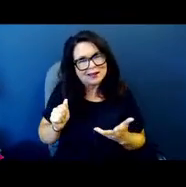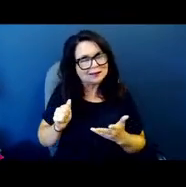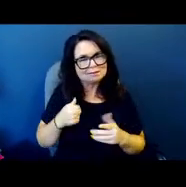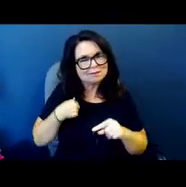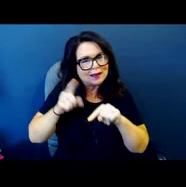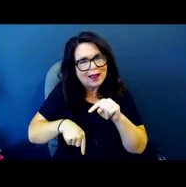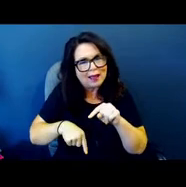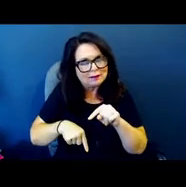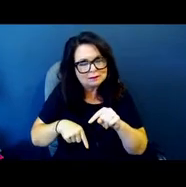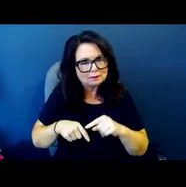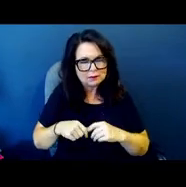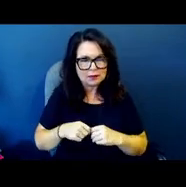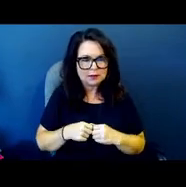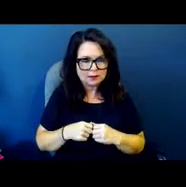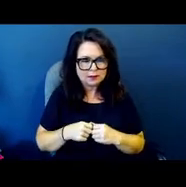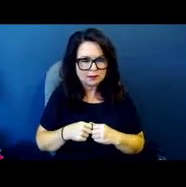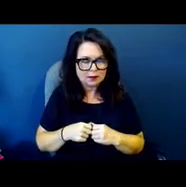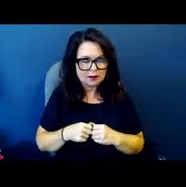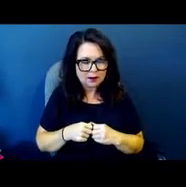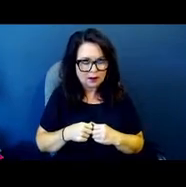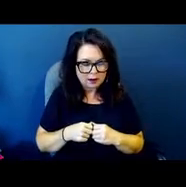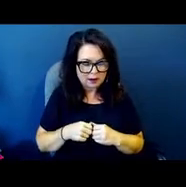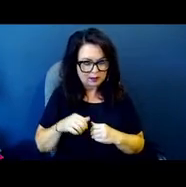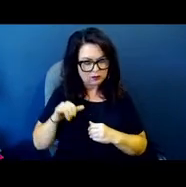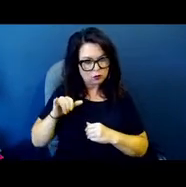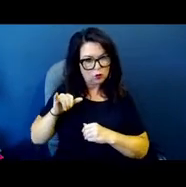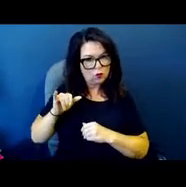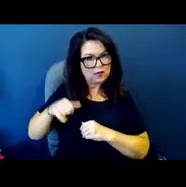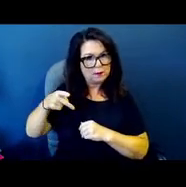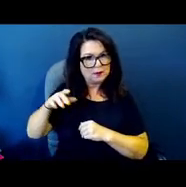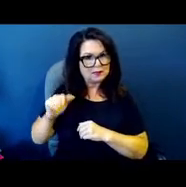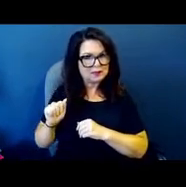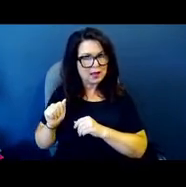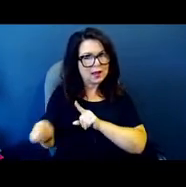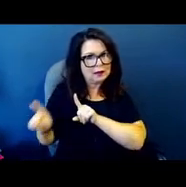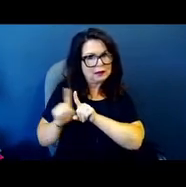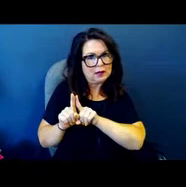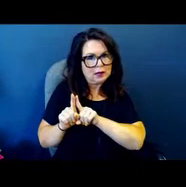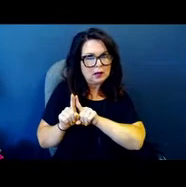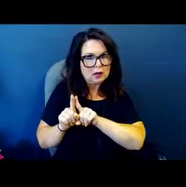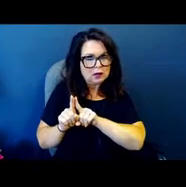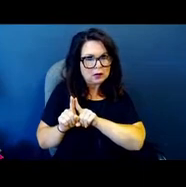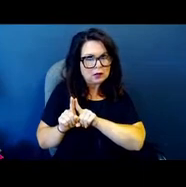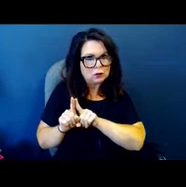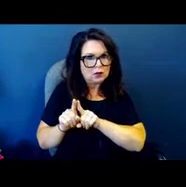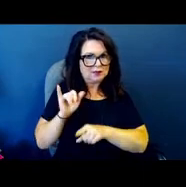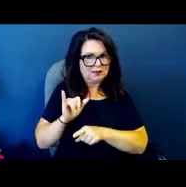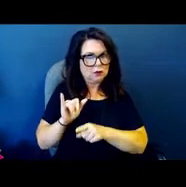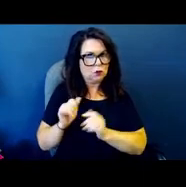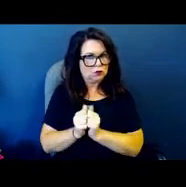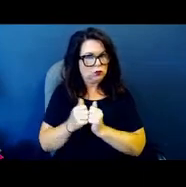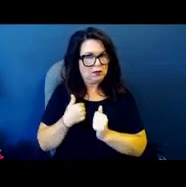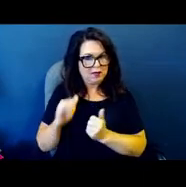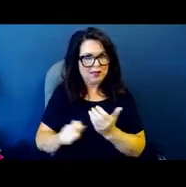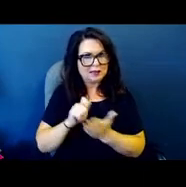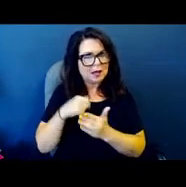to the that I had with me at the time. And at first I remember them looking